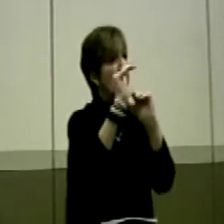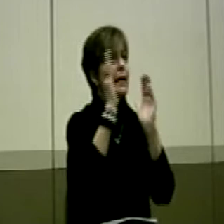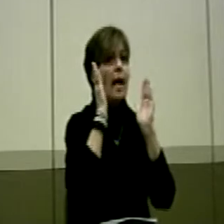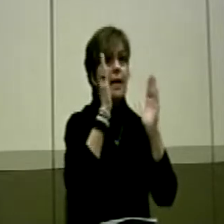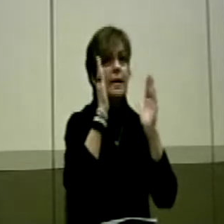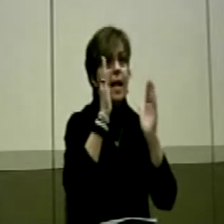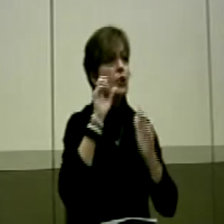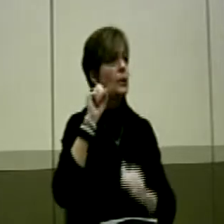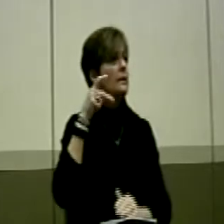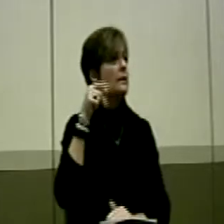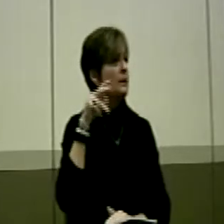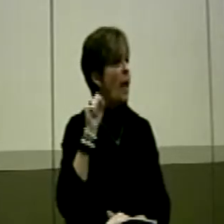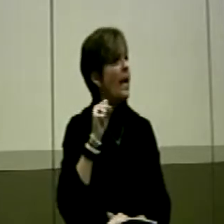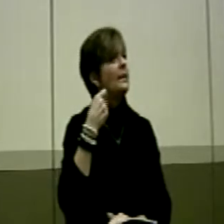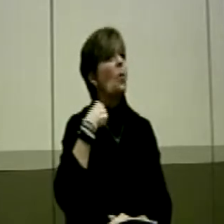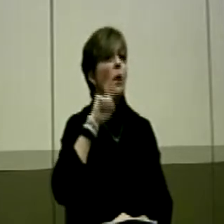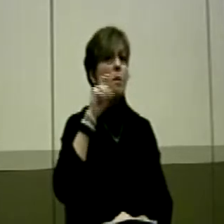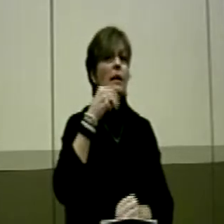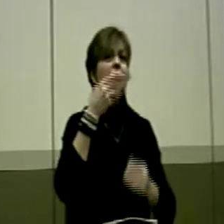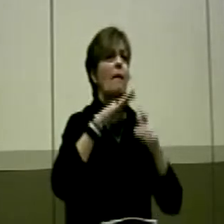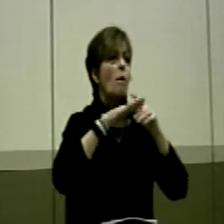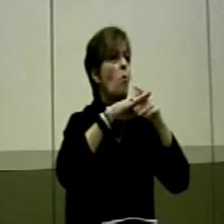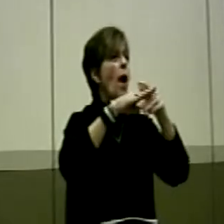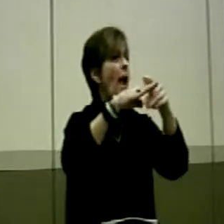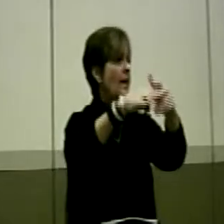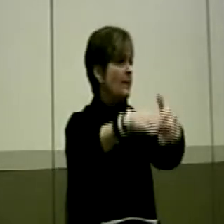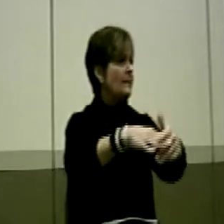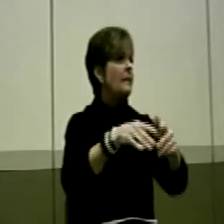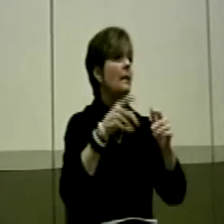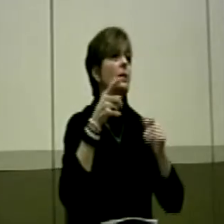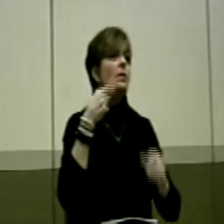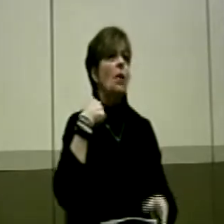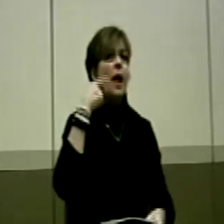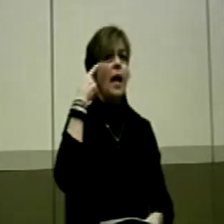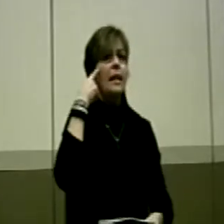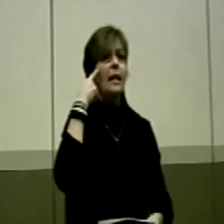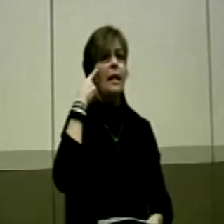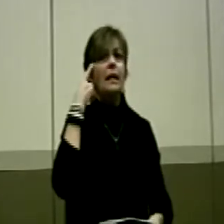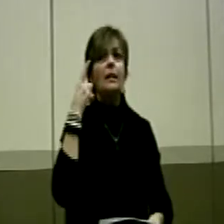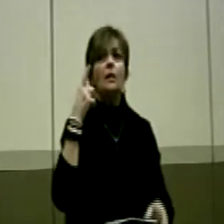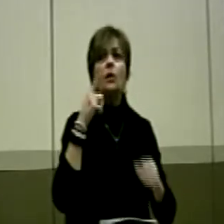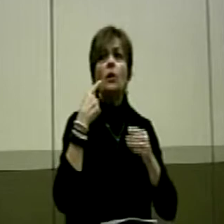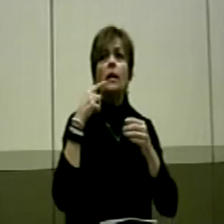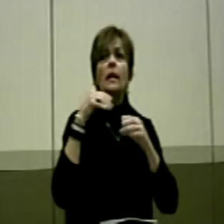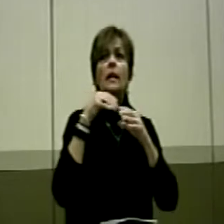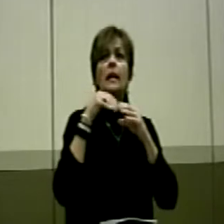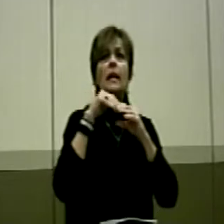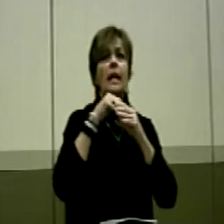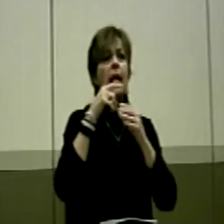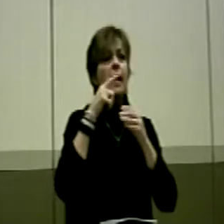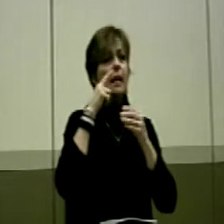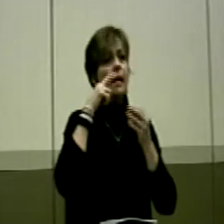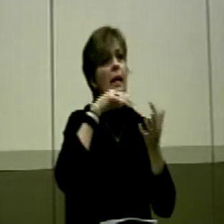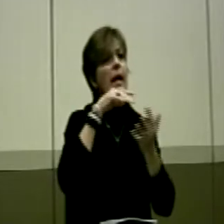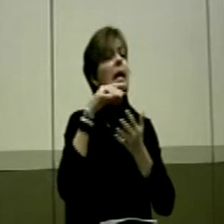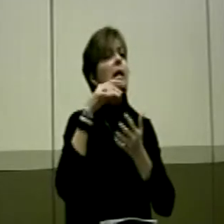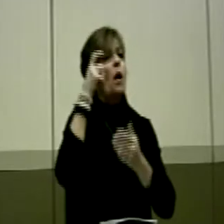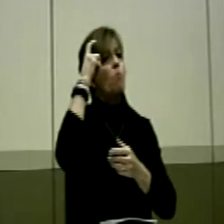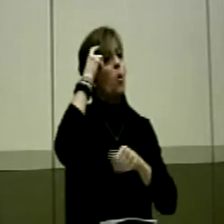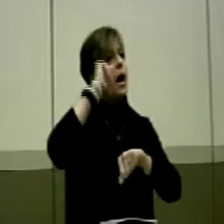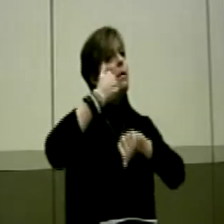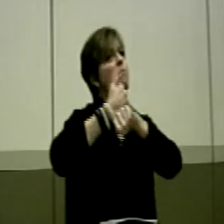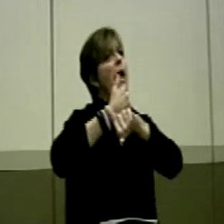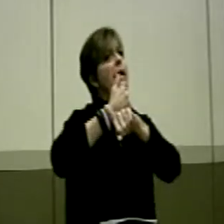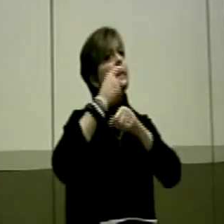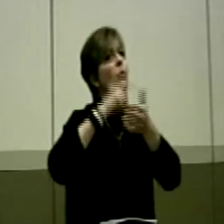I think some of the new, go into some of the brain-based research, just brain-based teaching, some of the new books we read